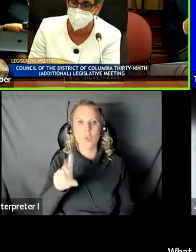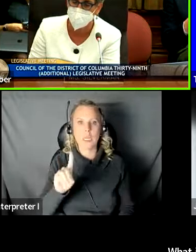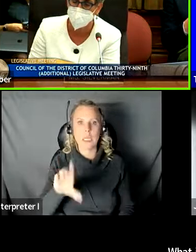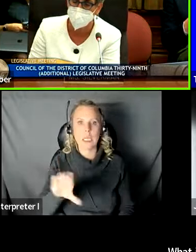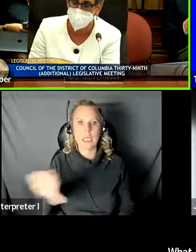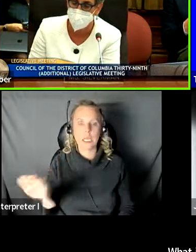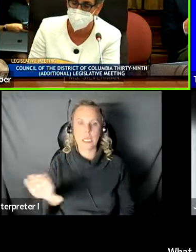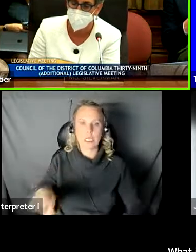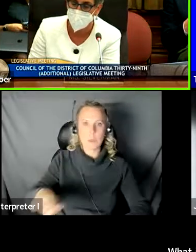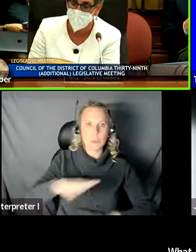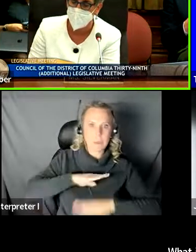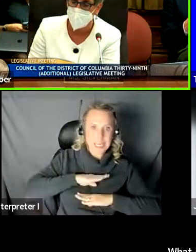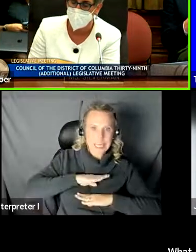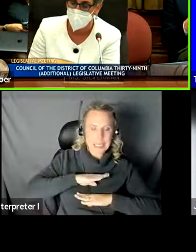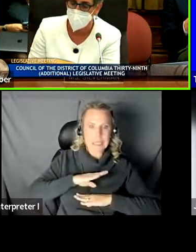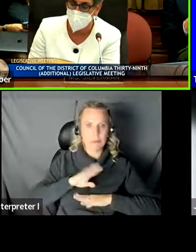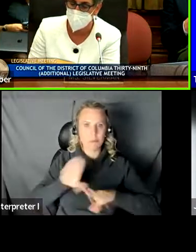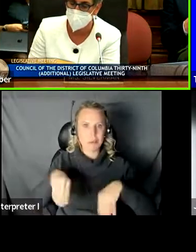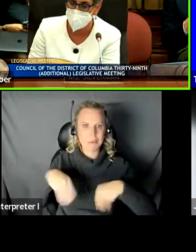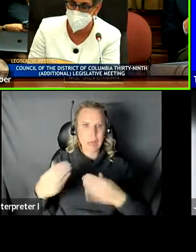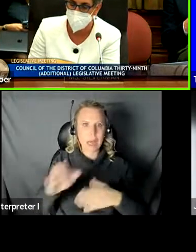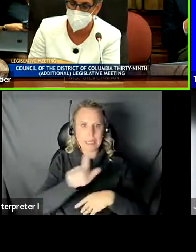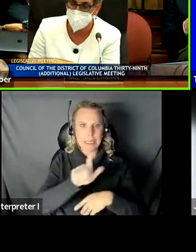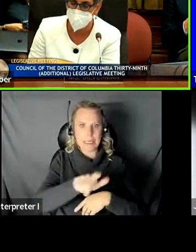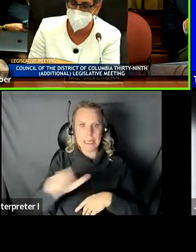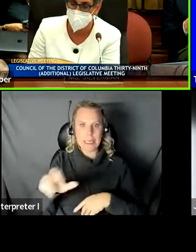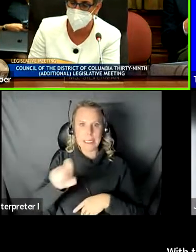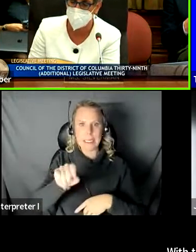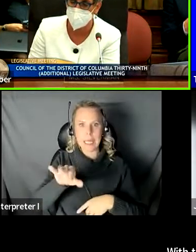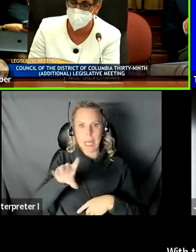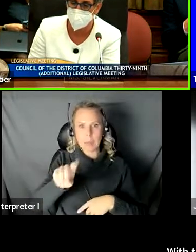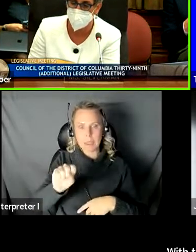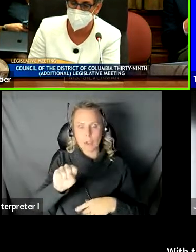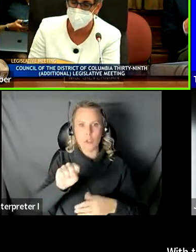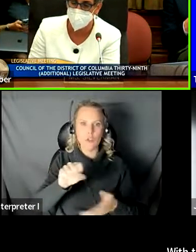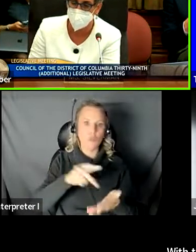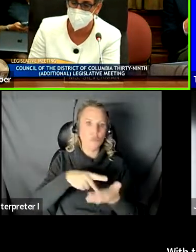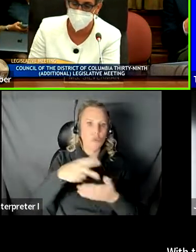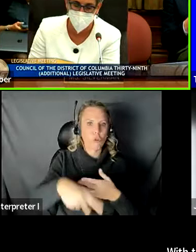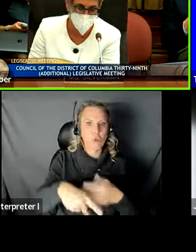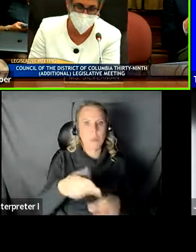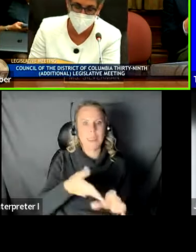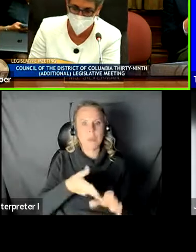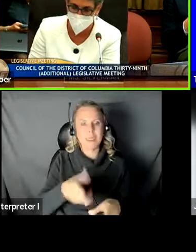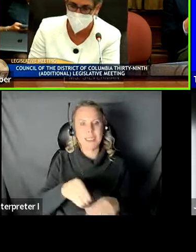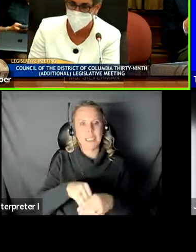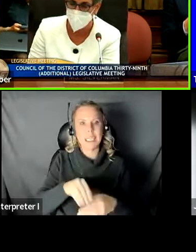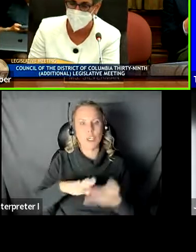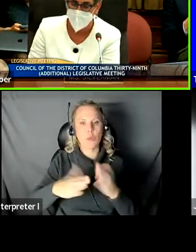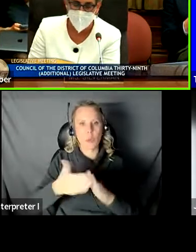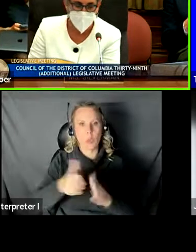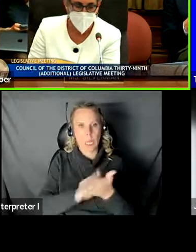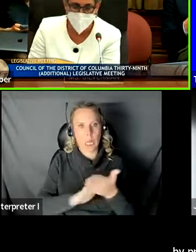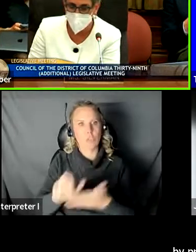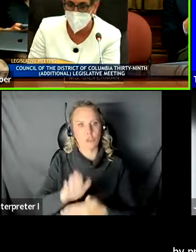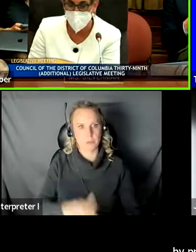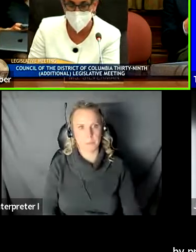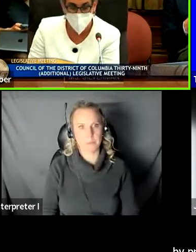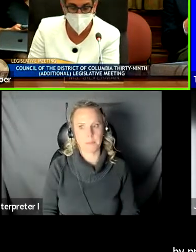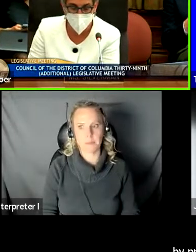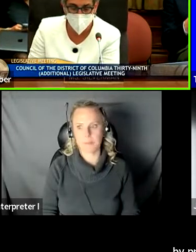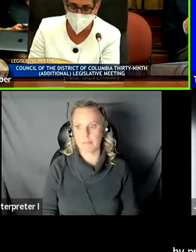program participants' needs by providing stipends to program participants within the community college.